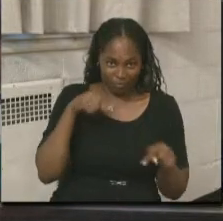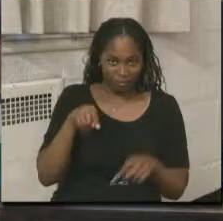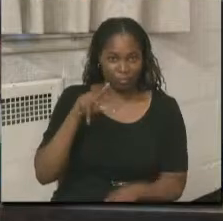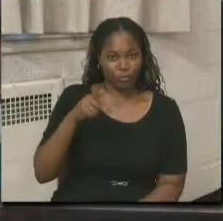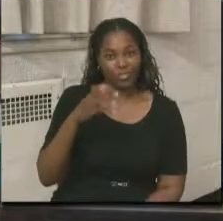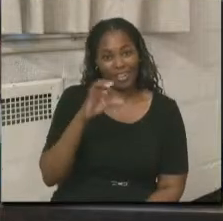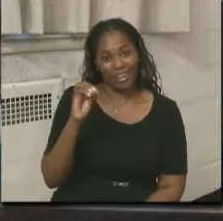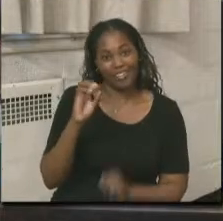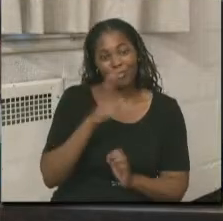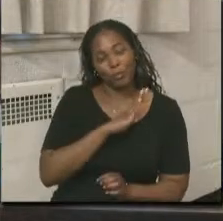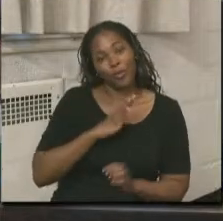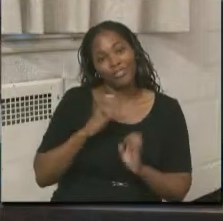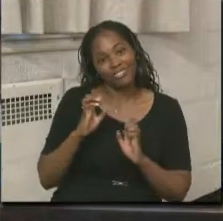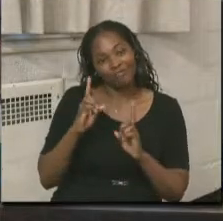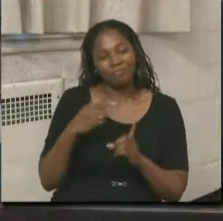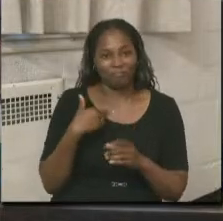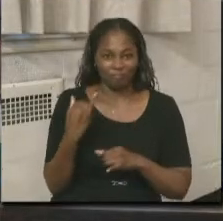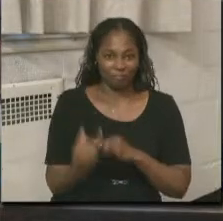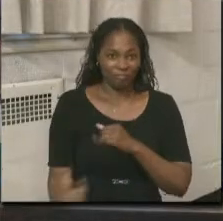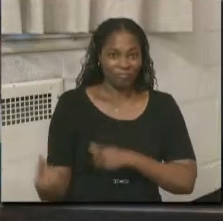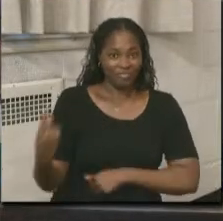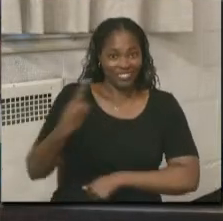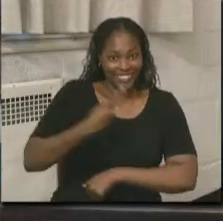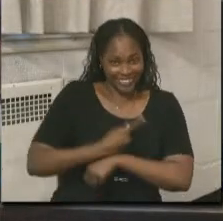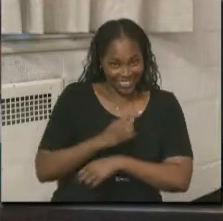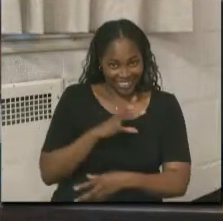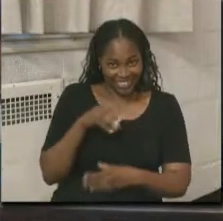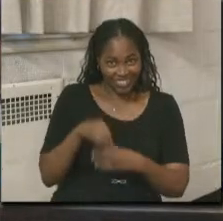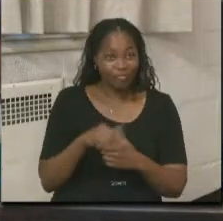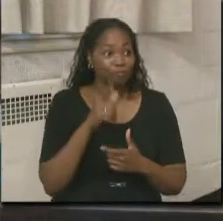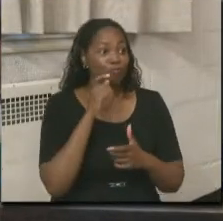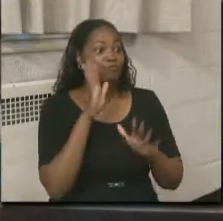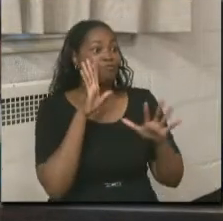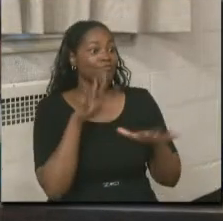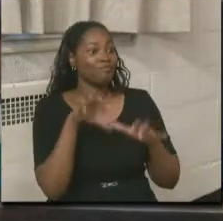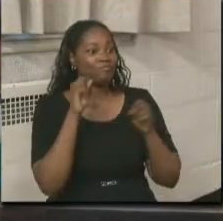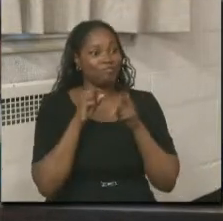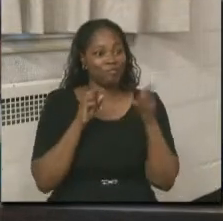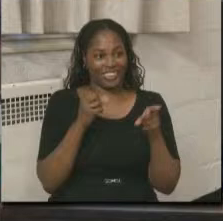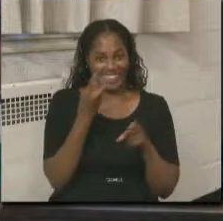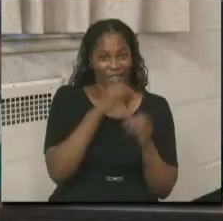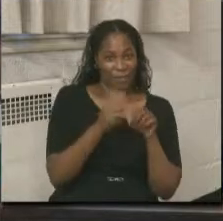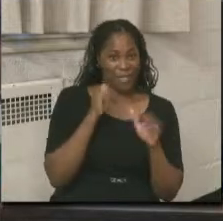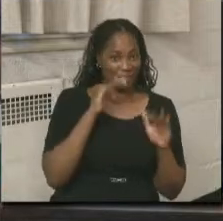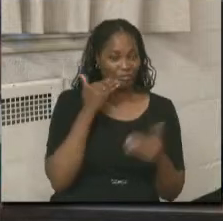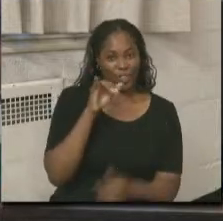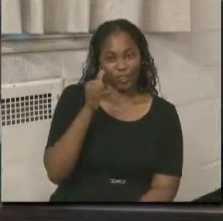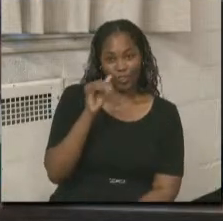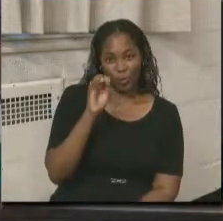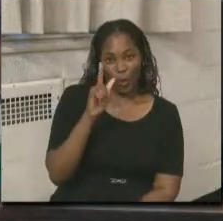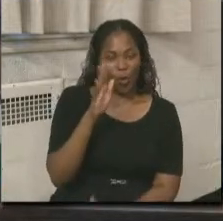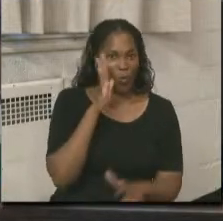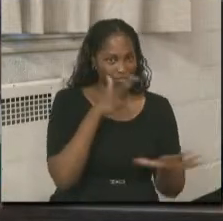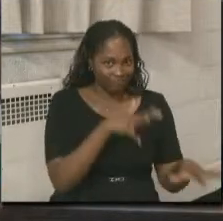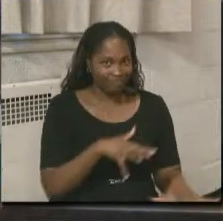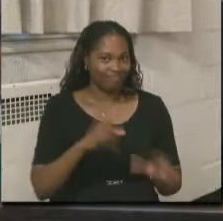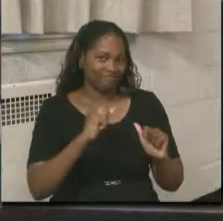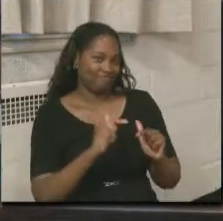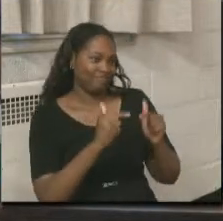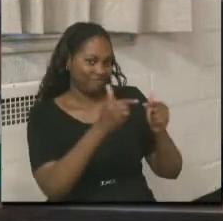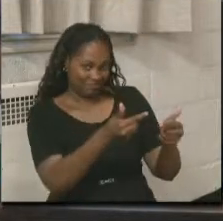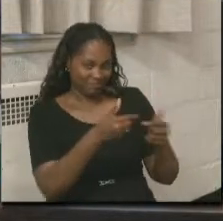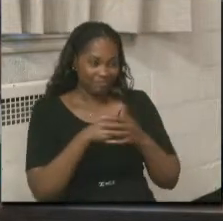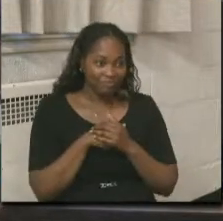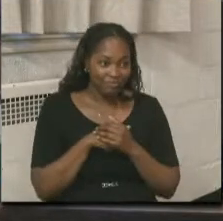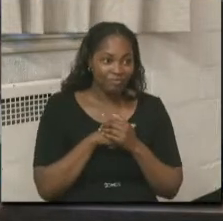sworn-in SMOB, as my successor, Jamal J. Jongo, sitting right there in the back smiling, will be taking over for me.